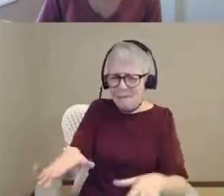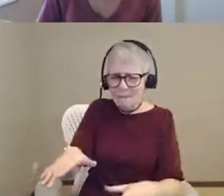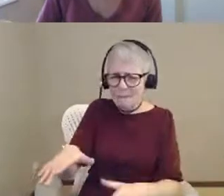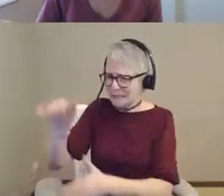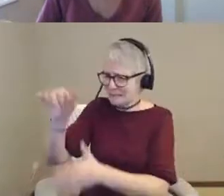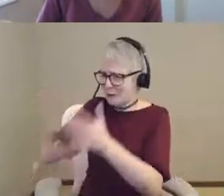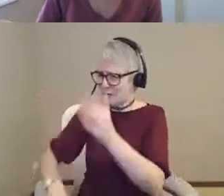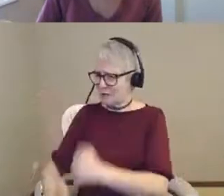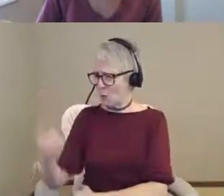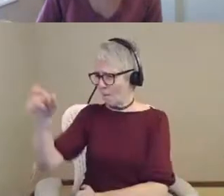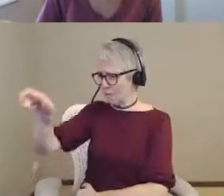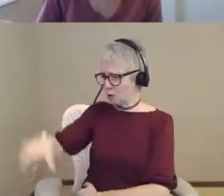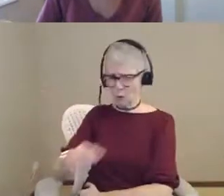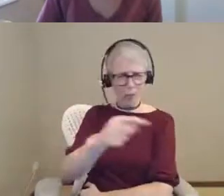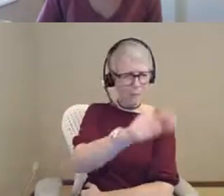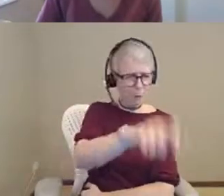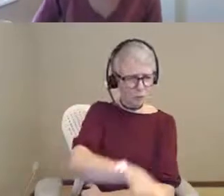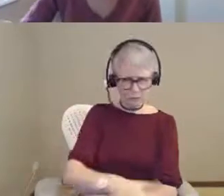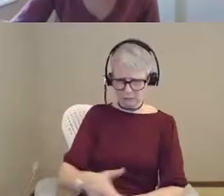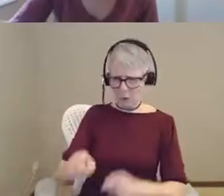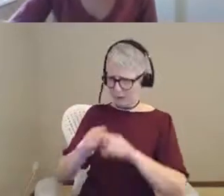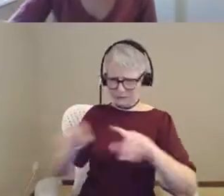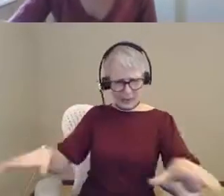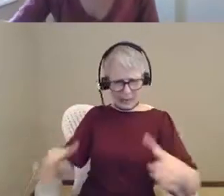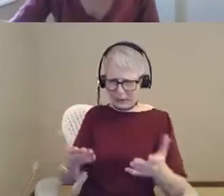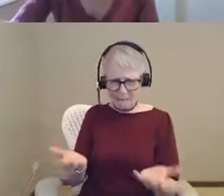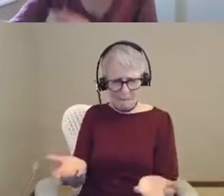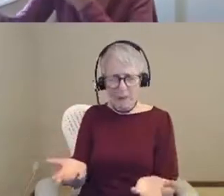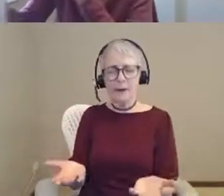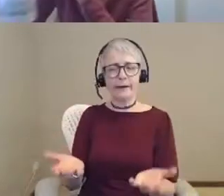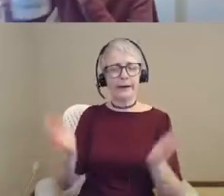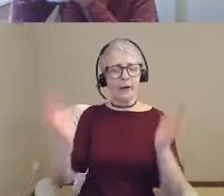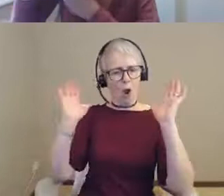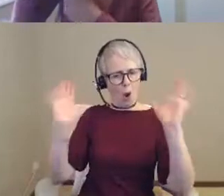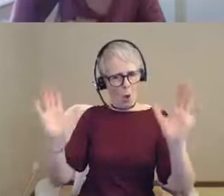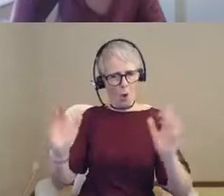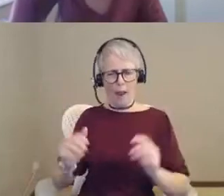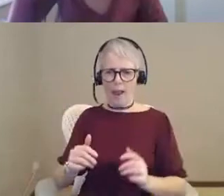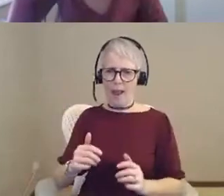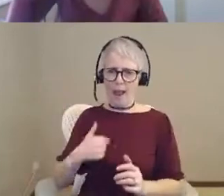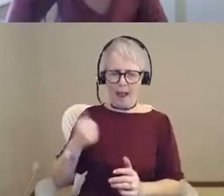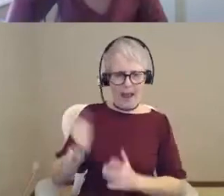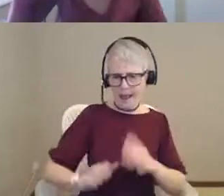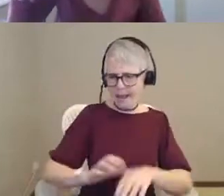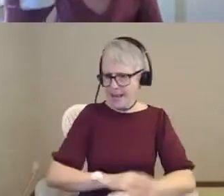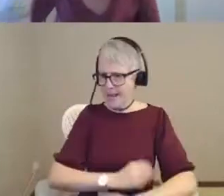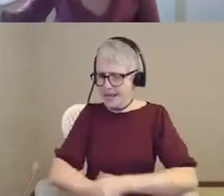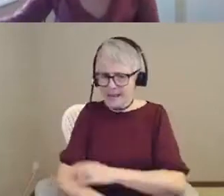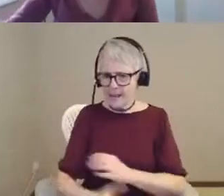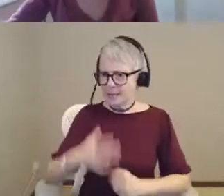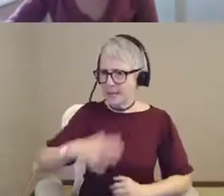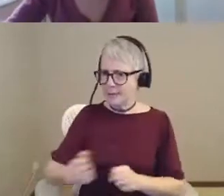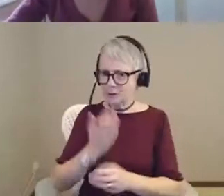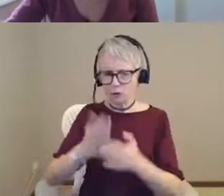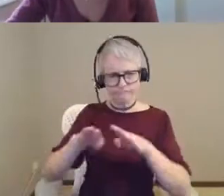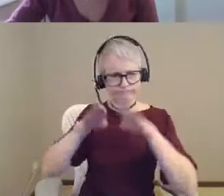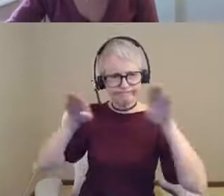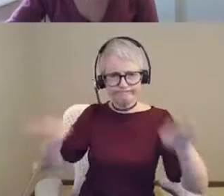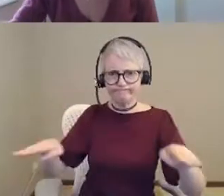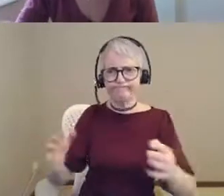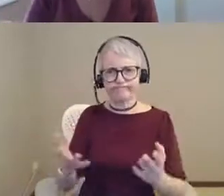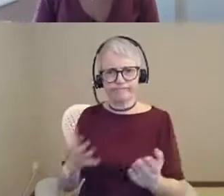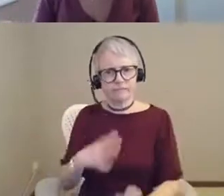So, you know, from that point, I wanted to make sure that, you know, we continue to do things so it can be great and we squash